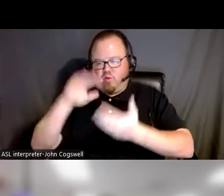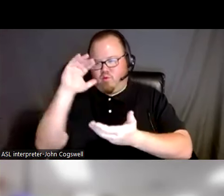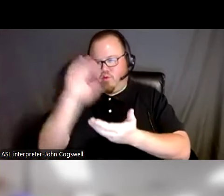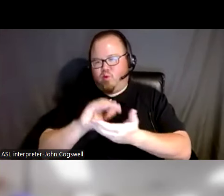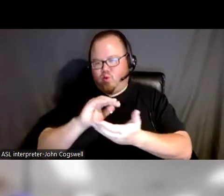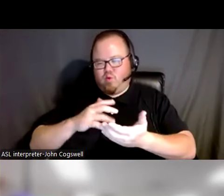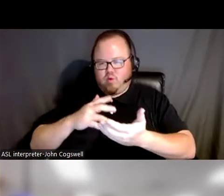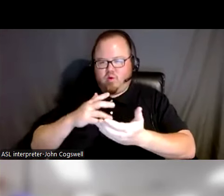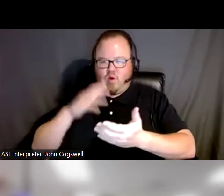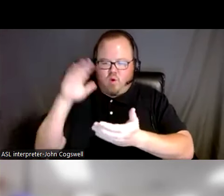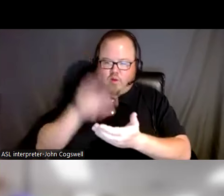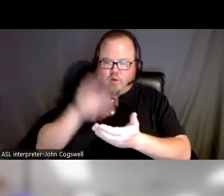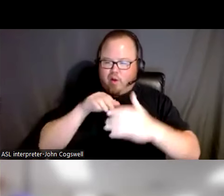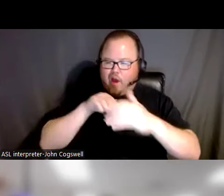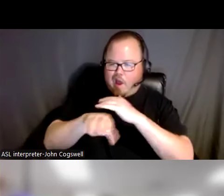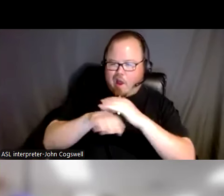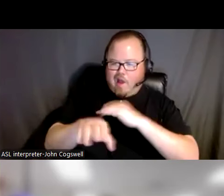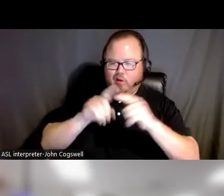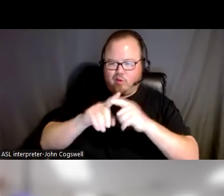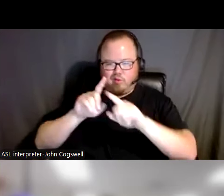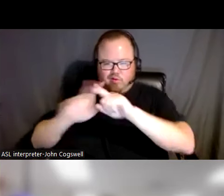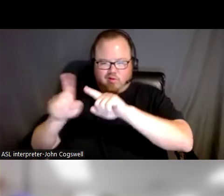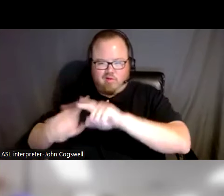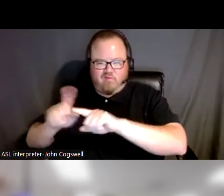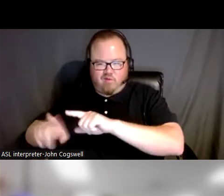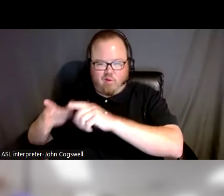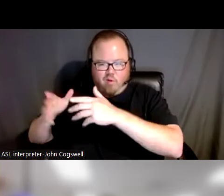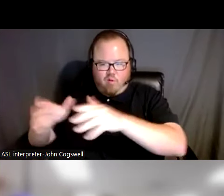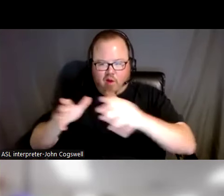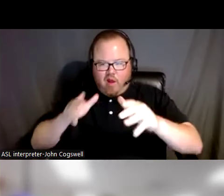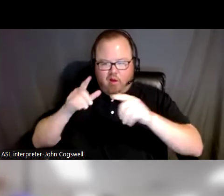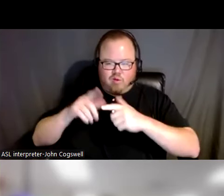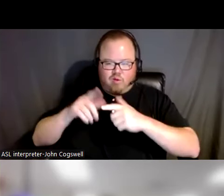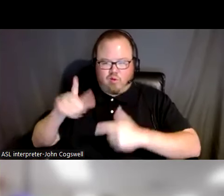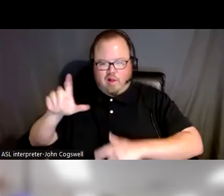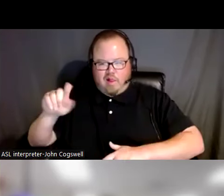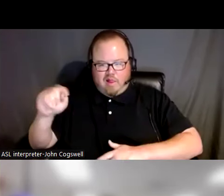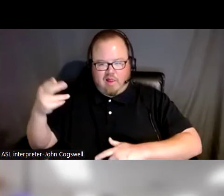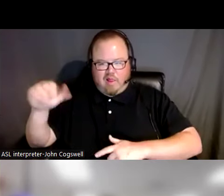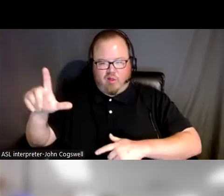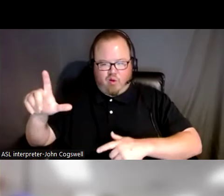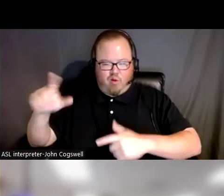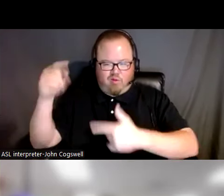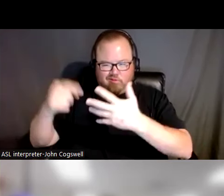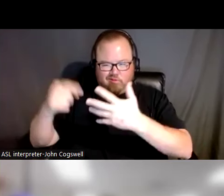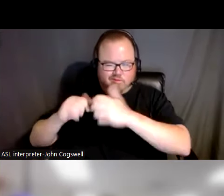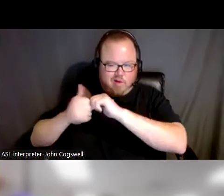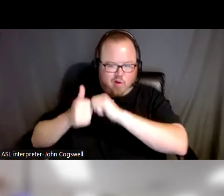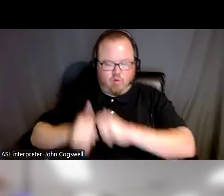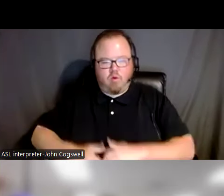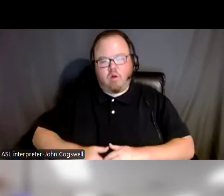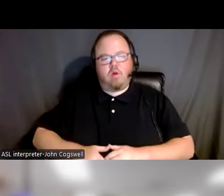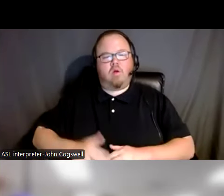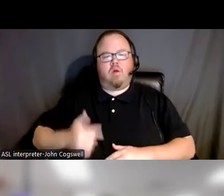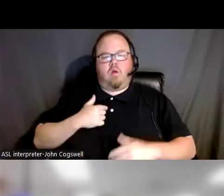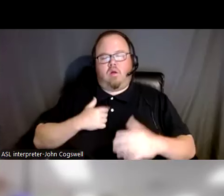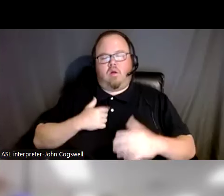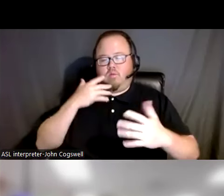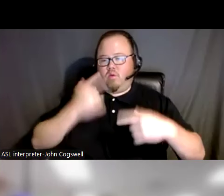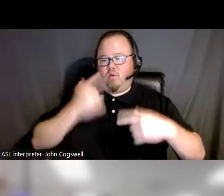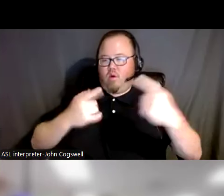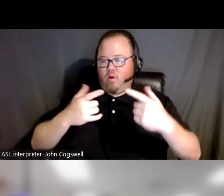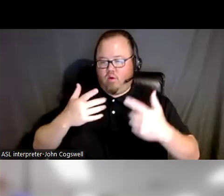reducing access or restricting access to lethal means. We just qualified under means safety. I would argue the suicide